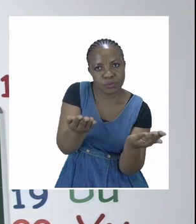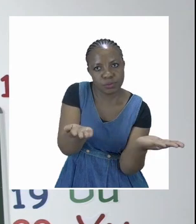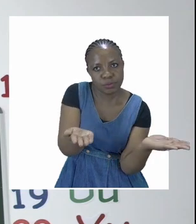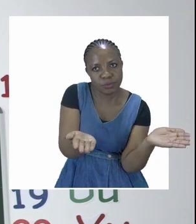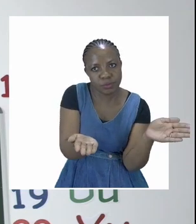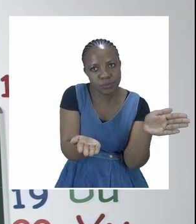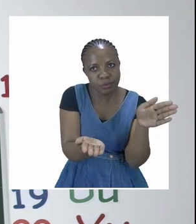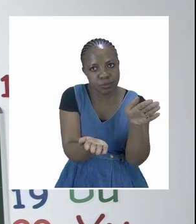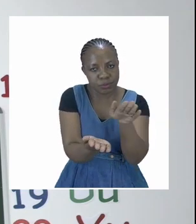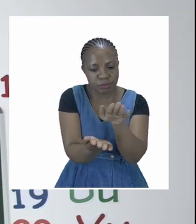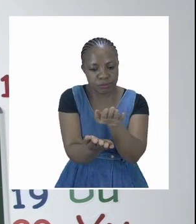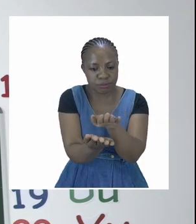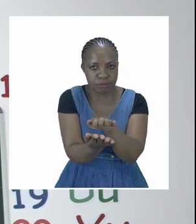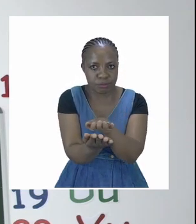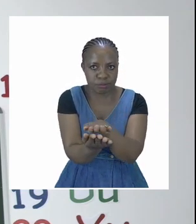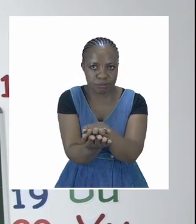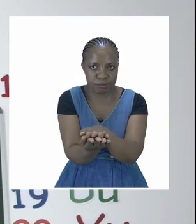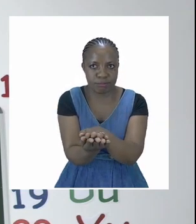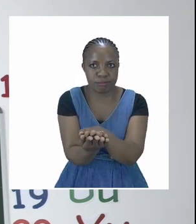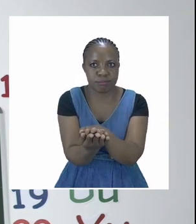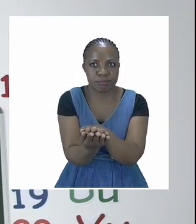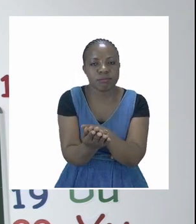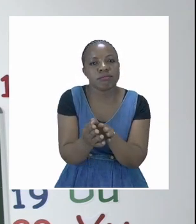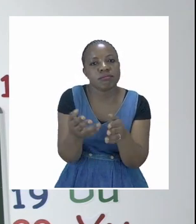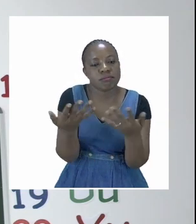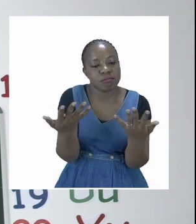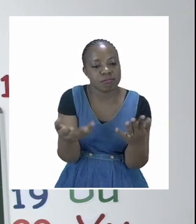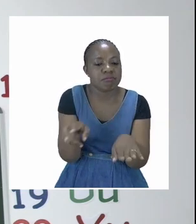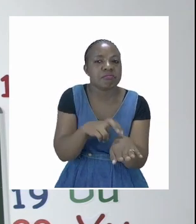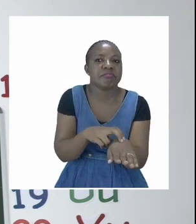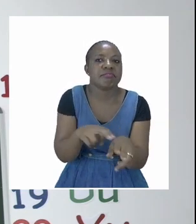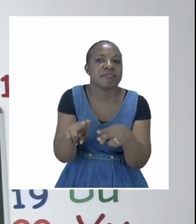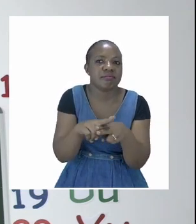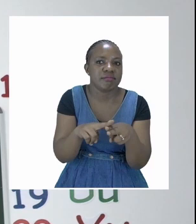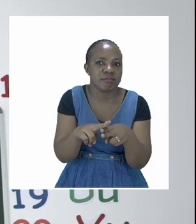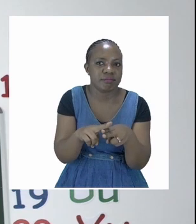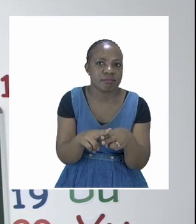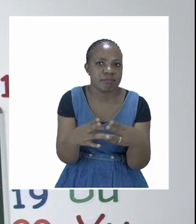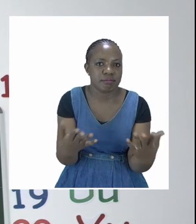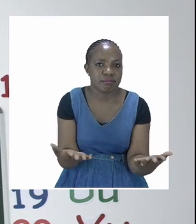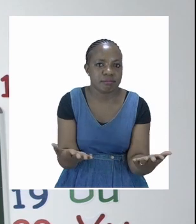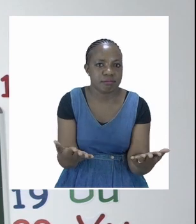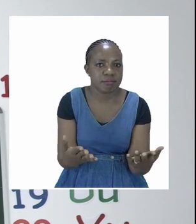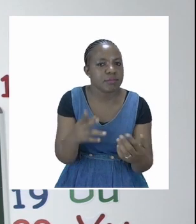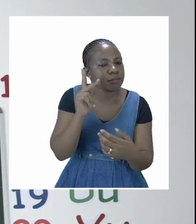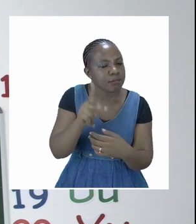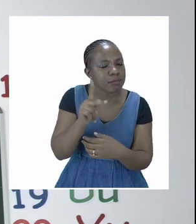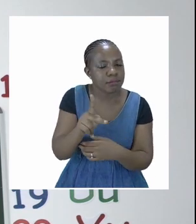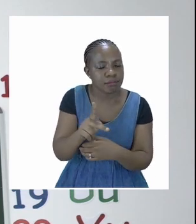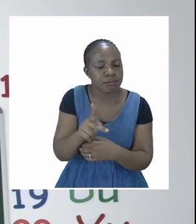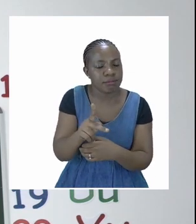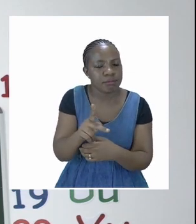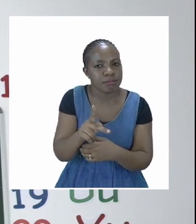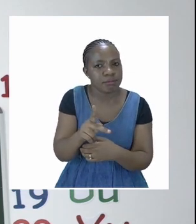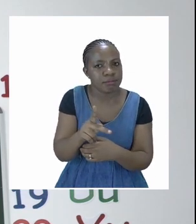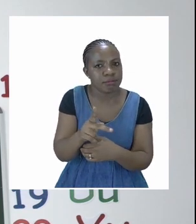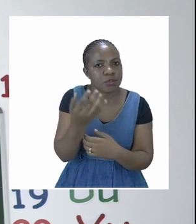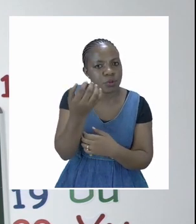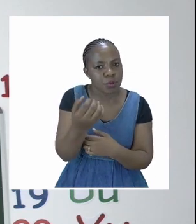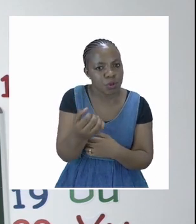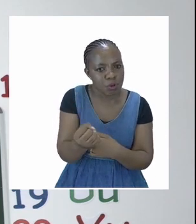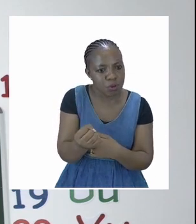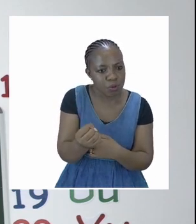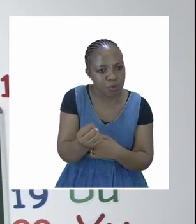it for ready to use. But there is more. We are also available on